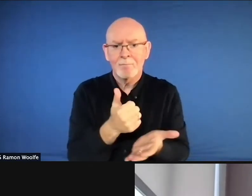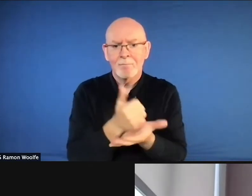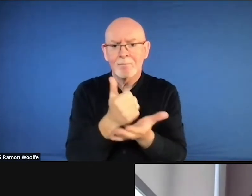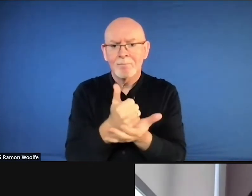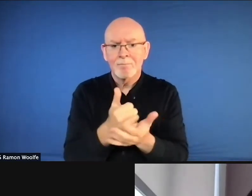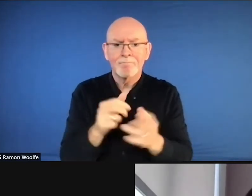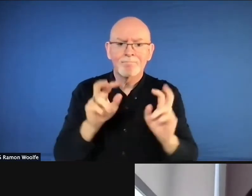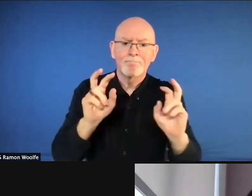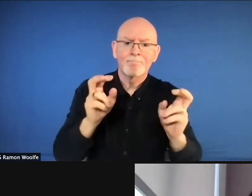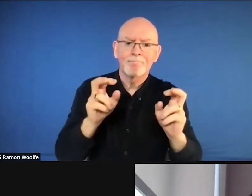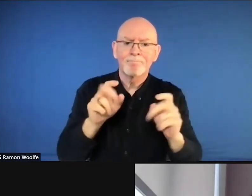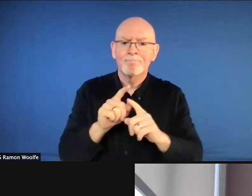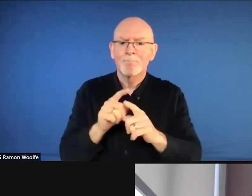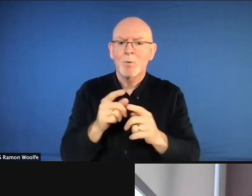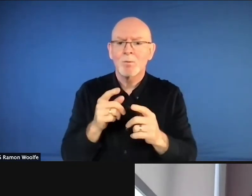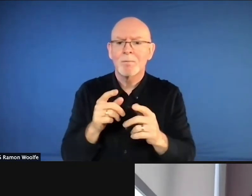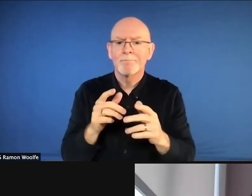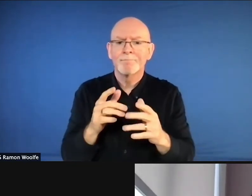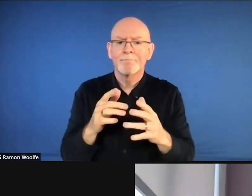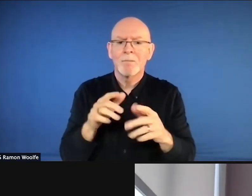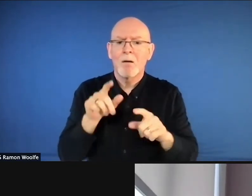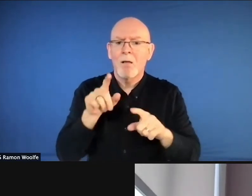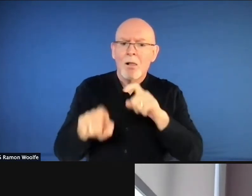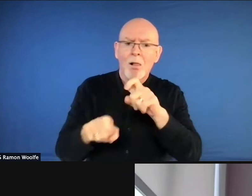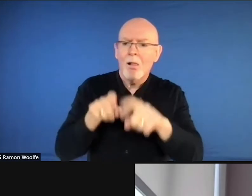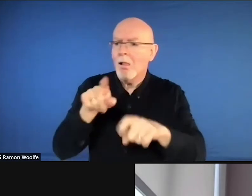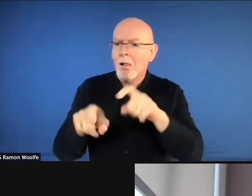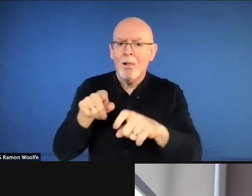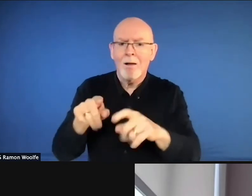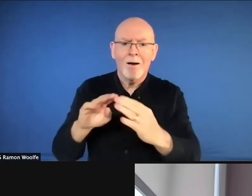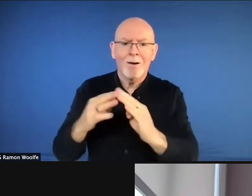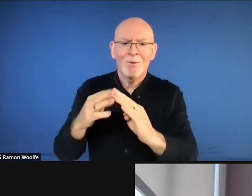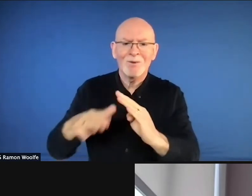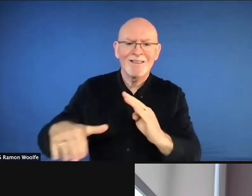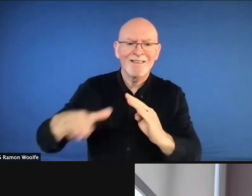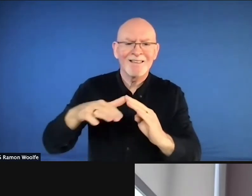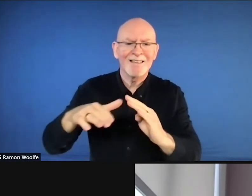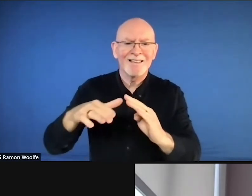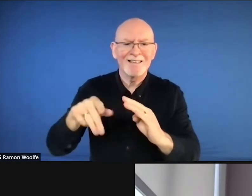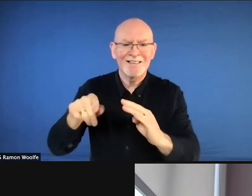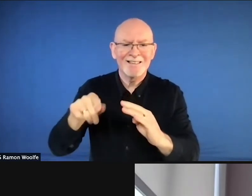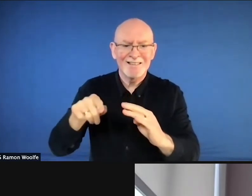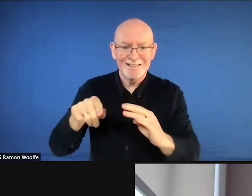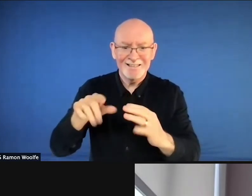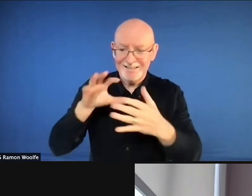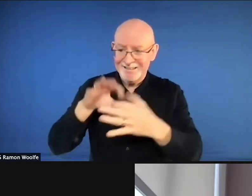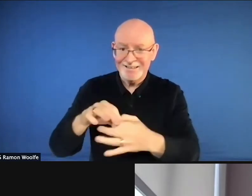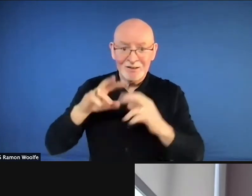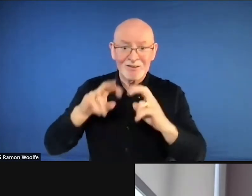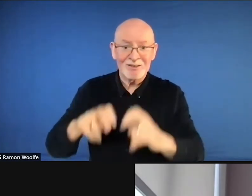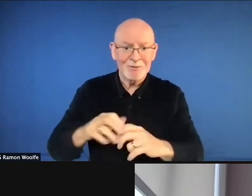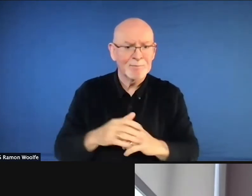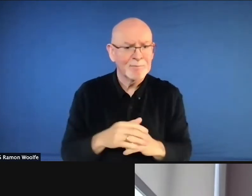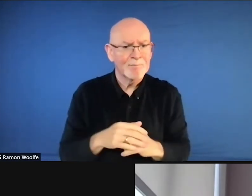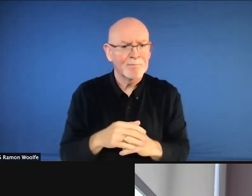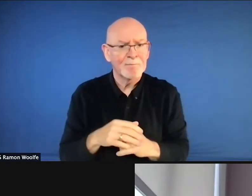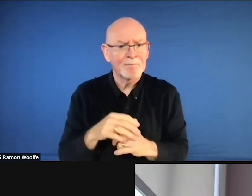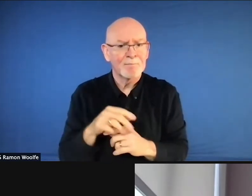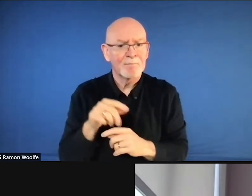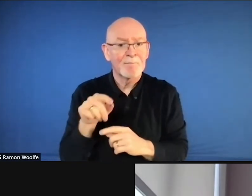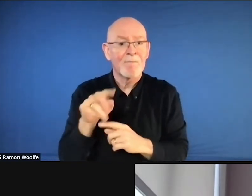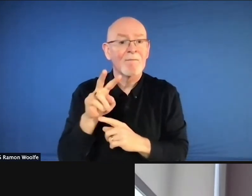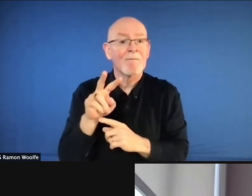that affected communities often refer to as a burden and as a source of added stress and added